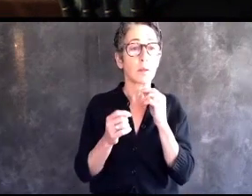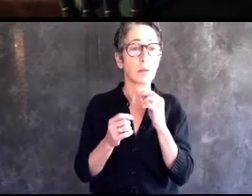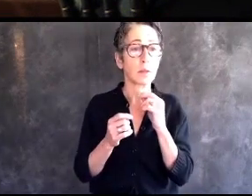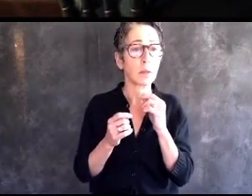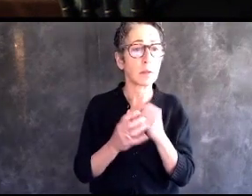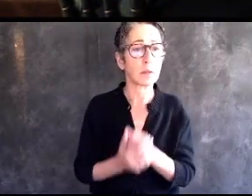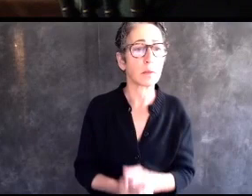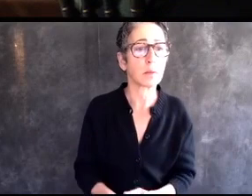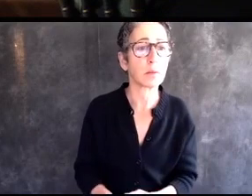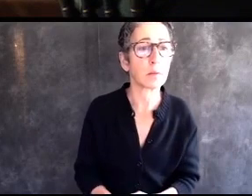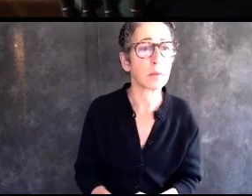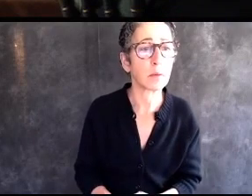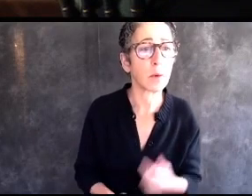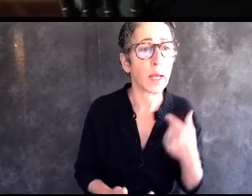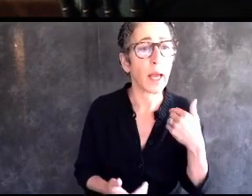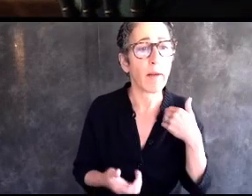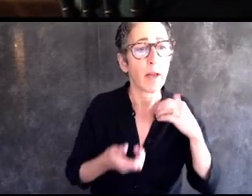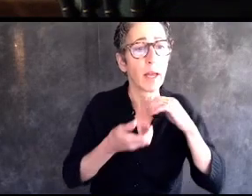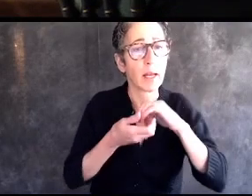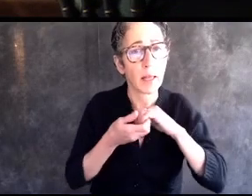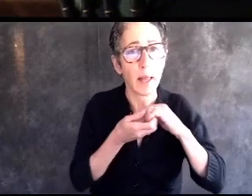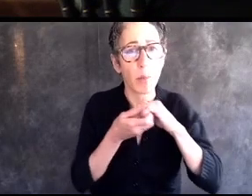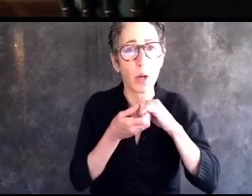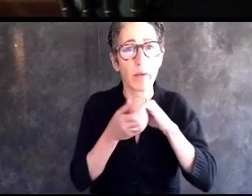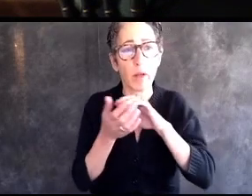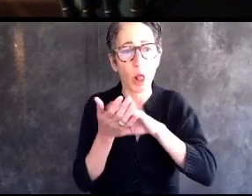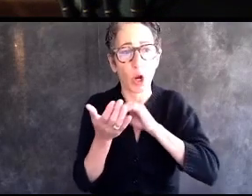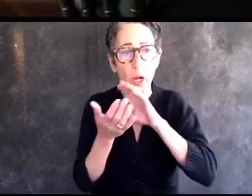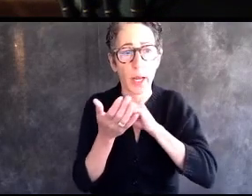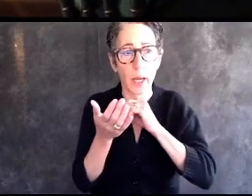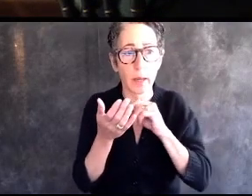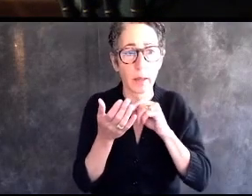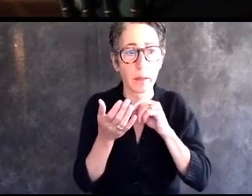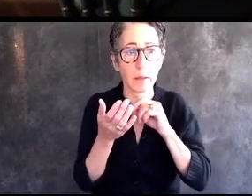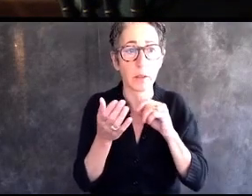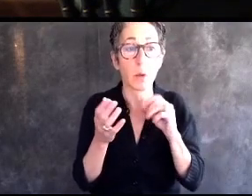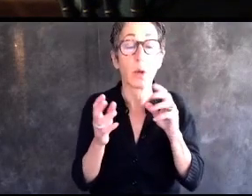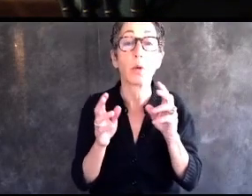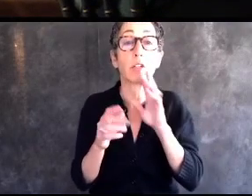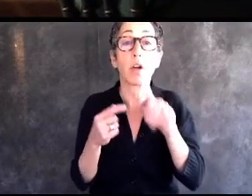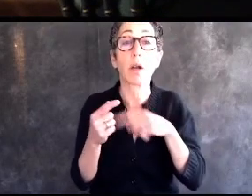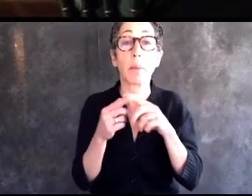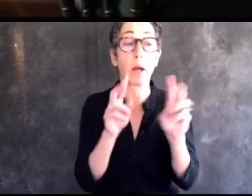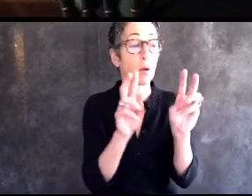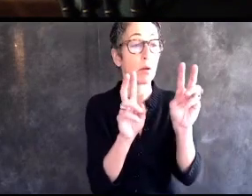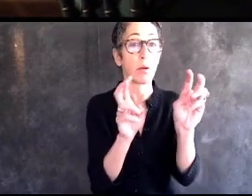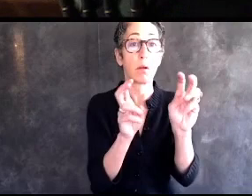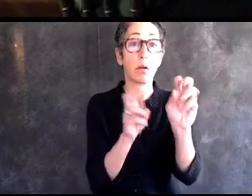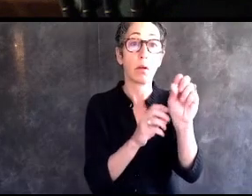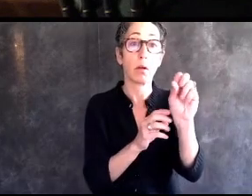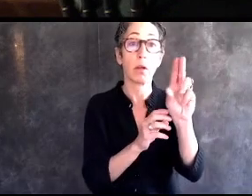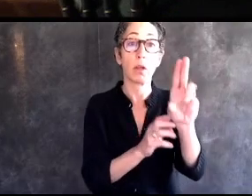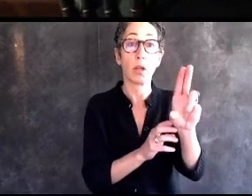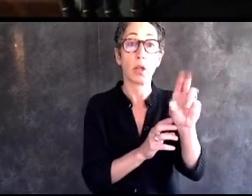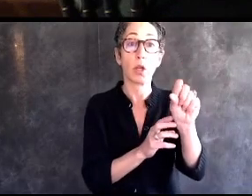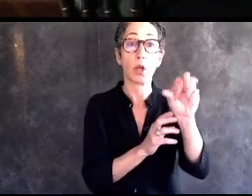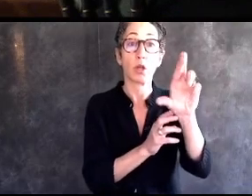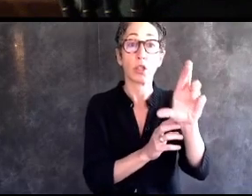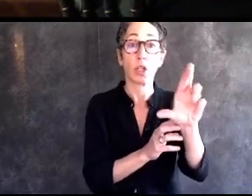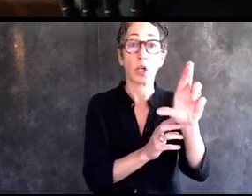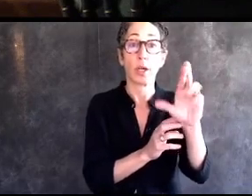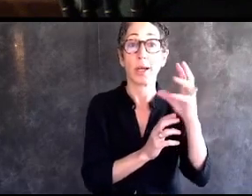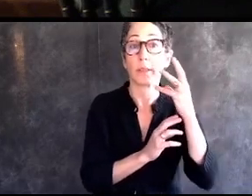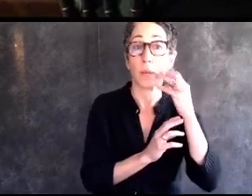it collaborative learning. When we see user experience, let's make it about human